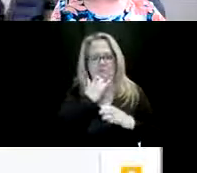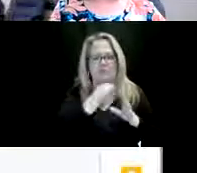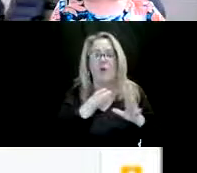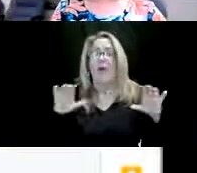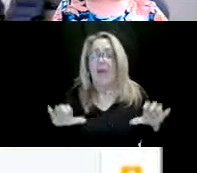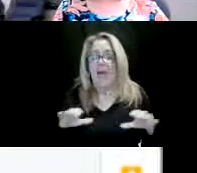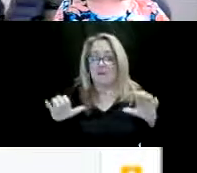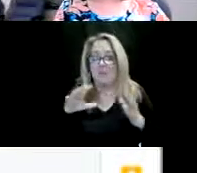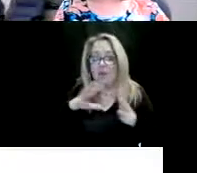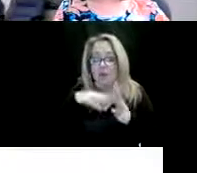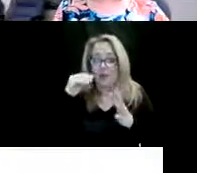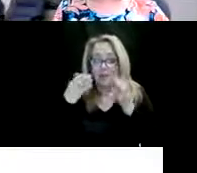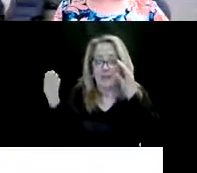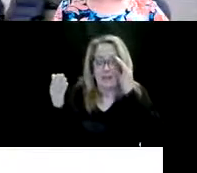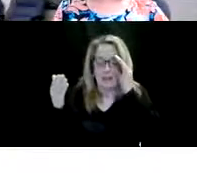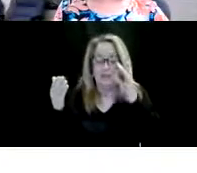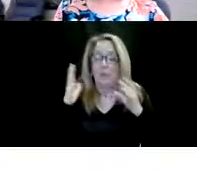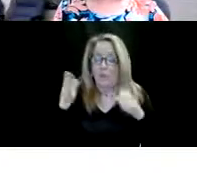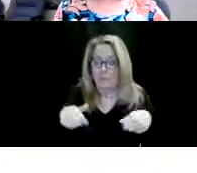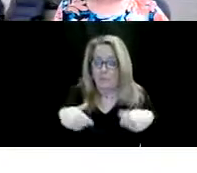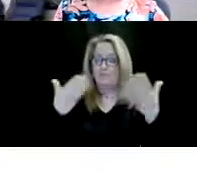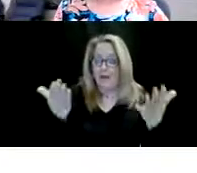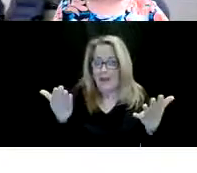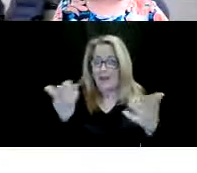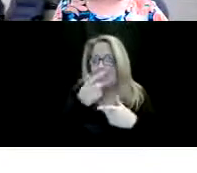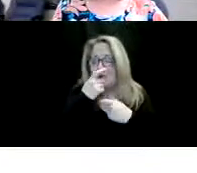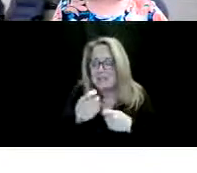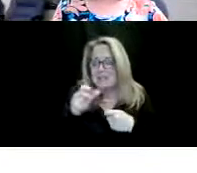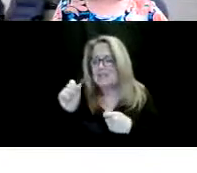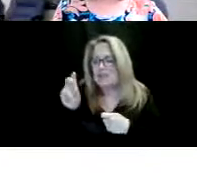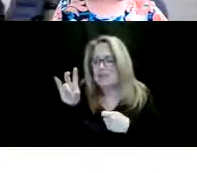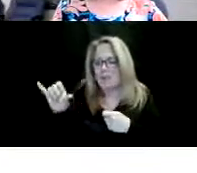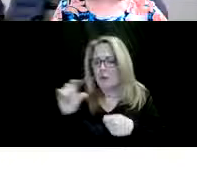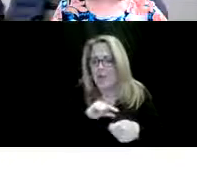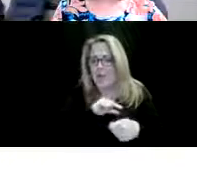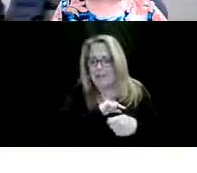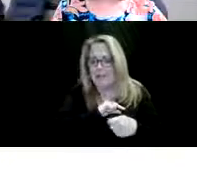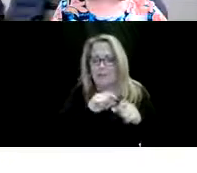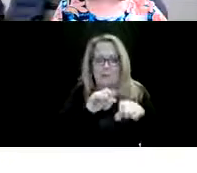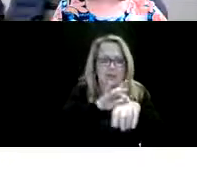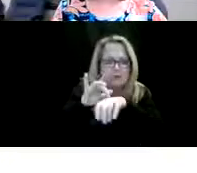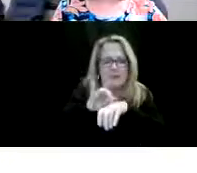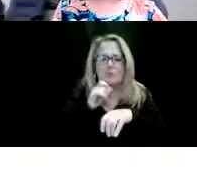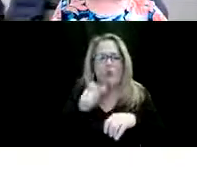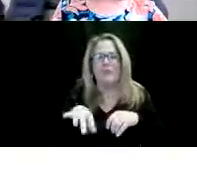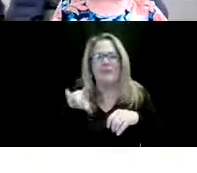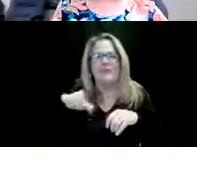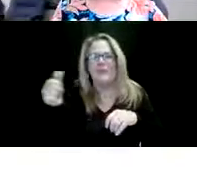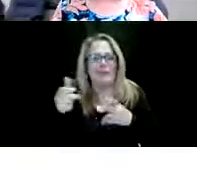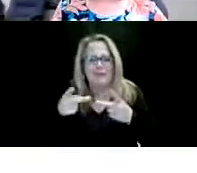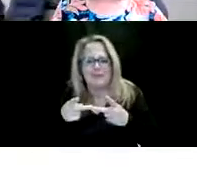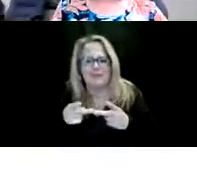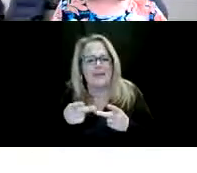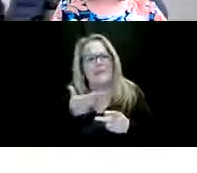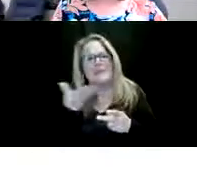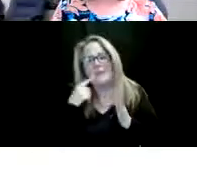learning materials will provide interesting sensory qualities that you may not find other places. Things